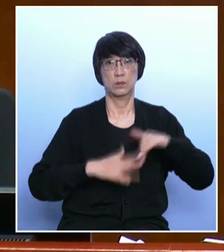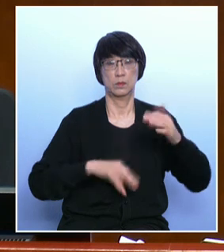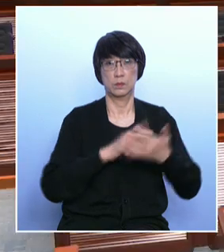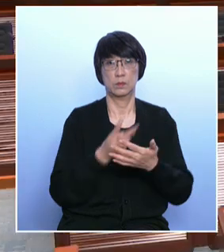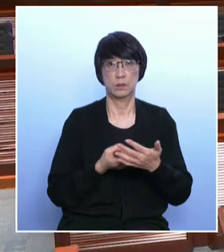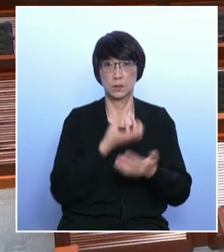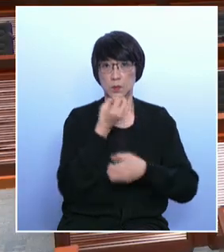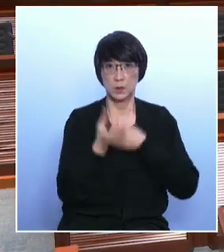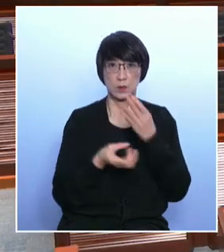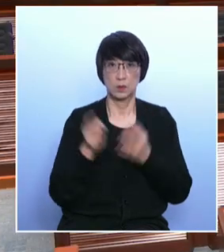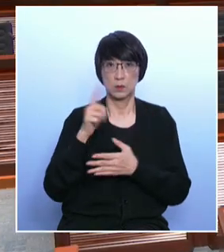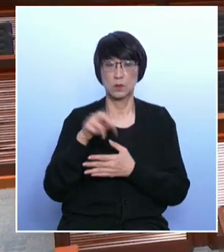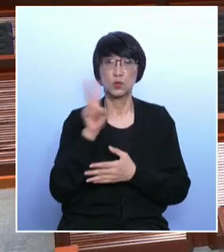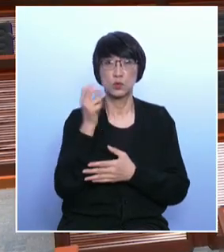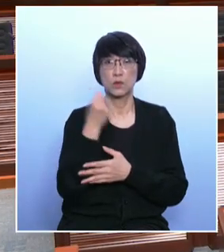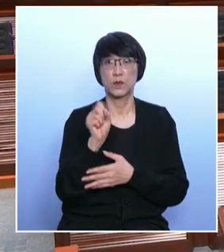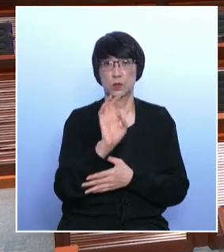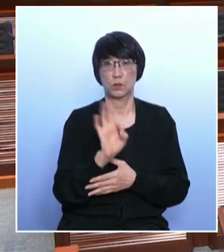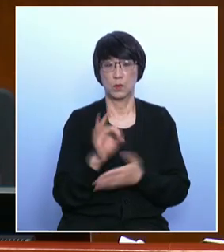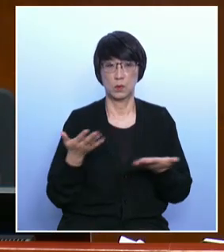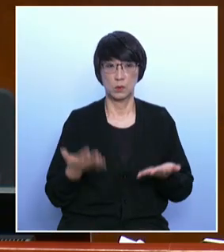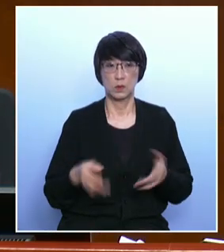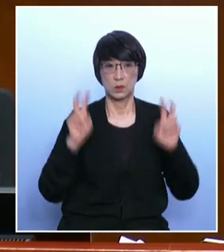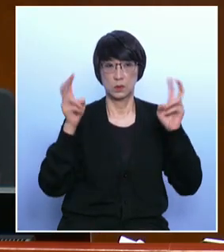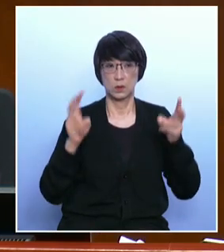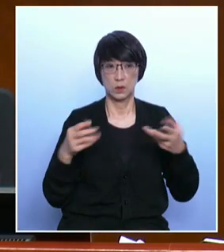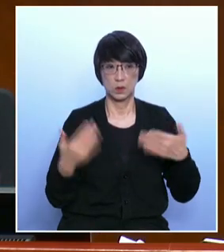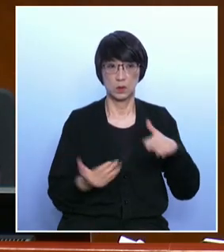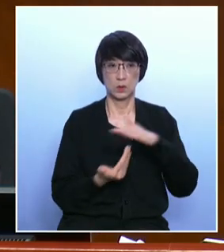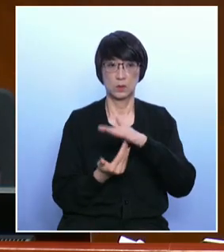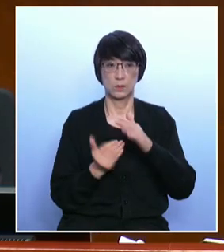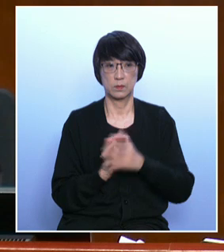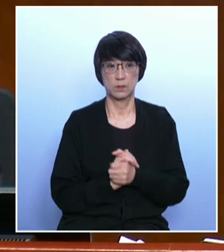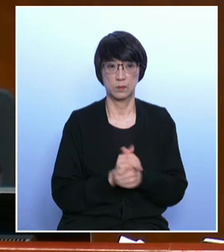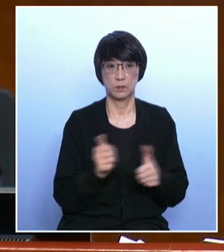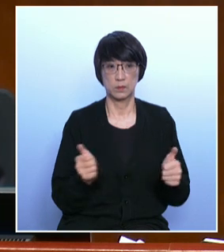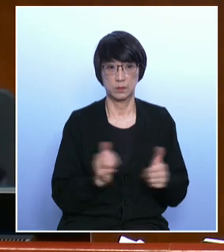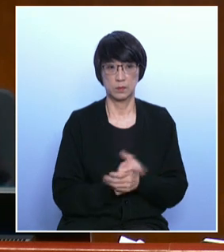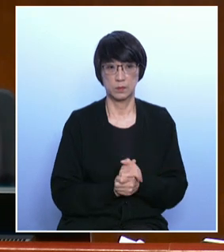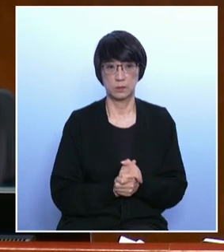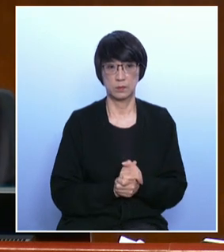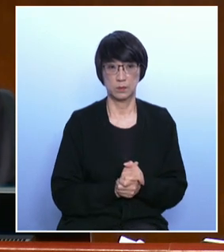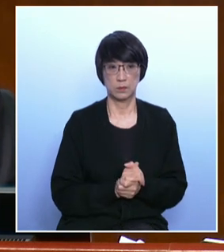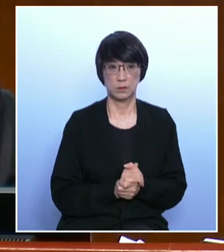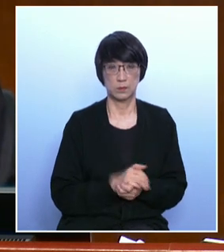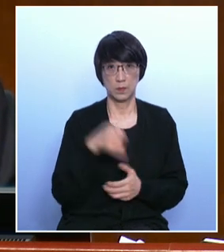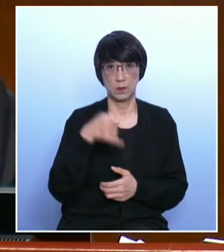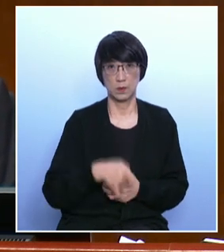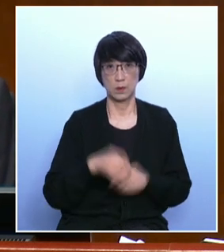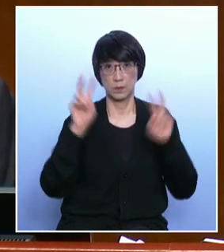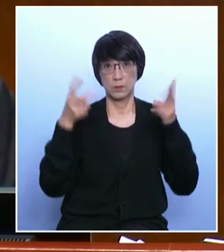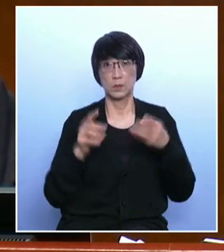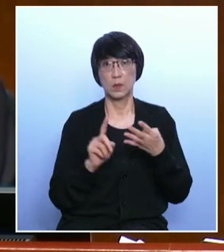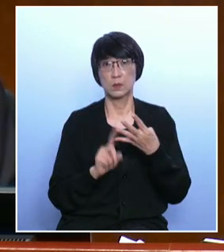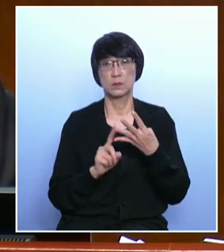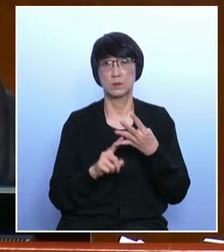support the technical amendments in relation to the Chinese medicine ordinance. If members don't object, we'll wrap up this